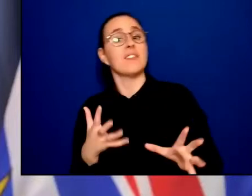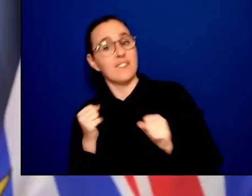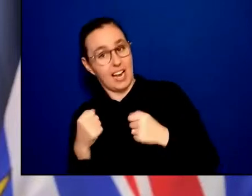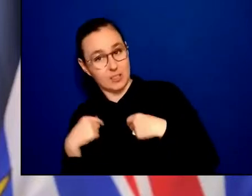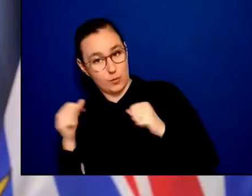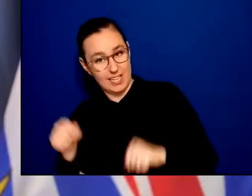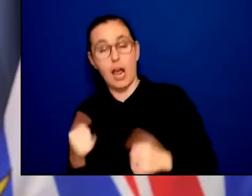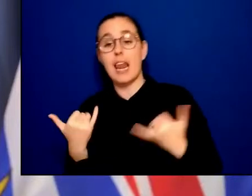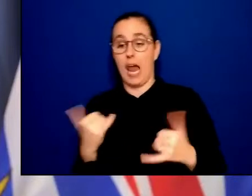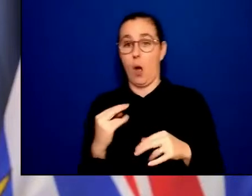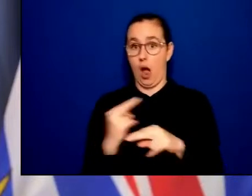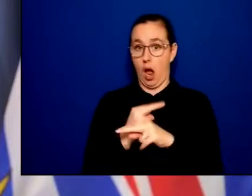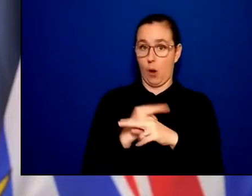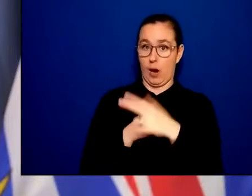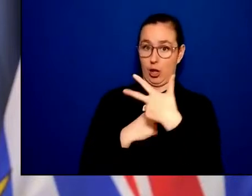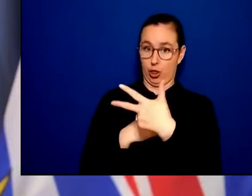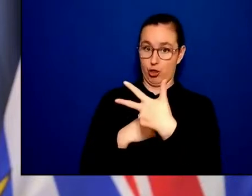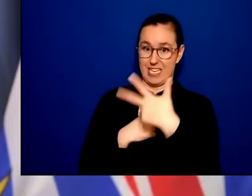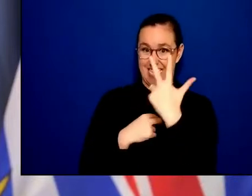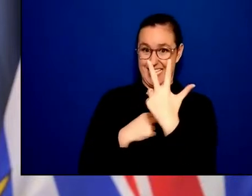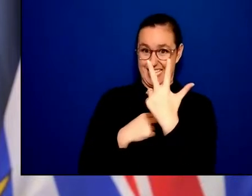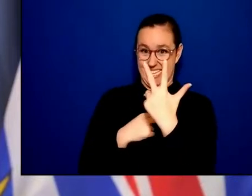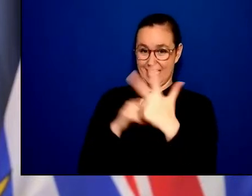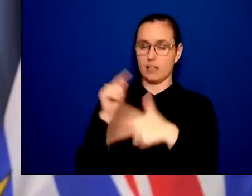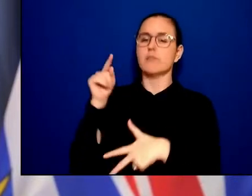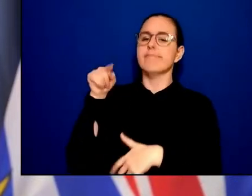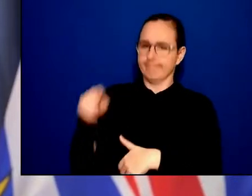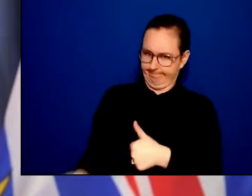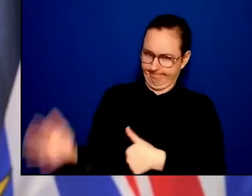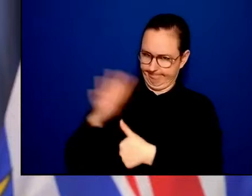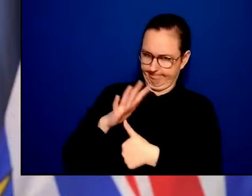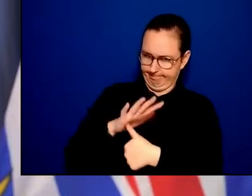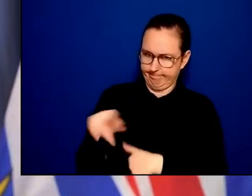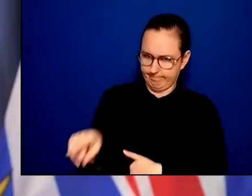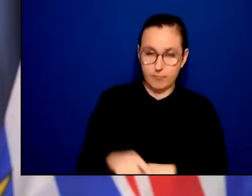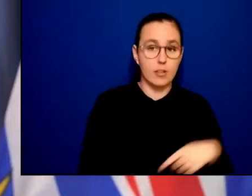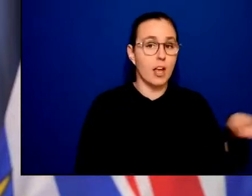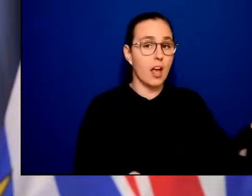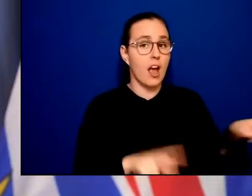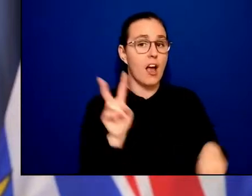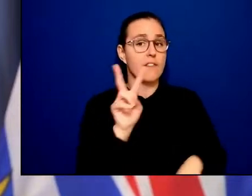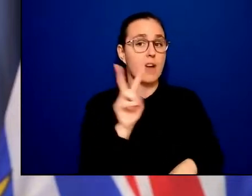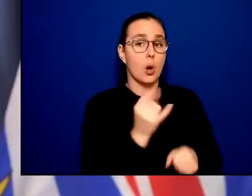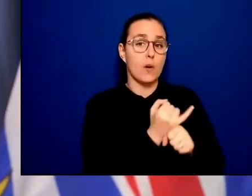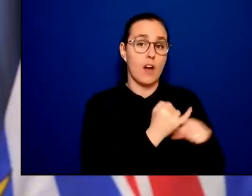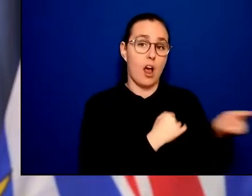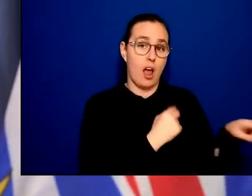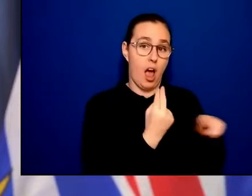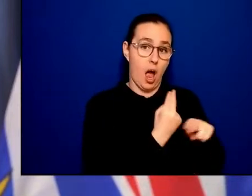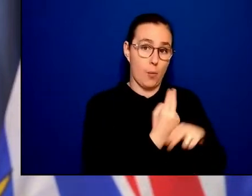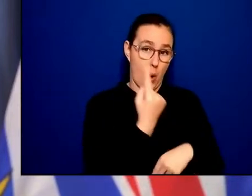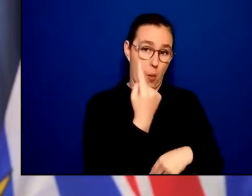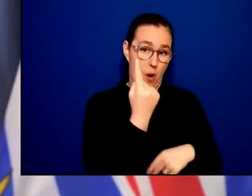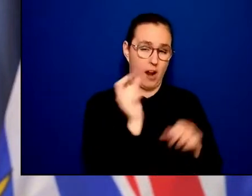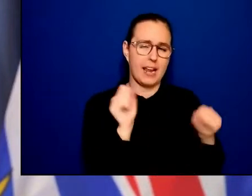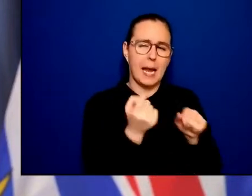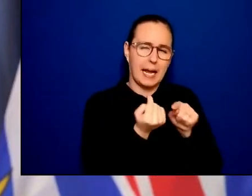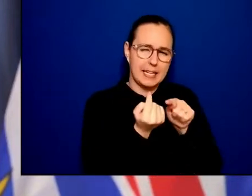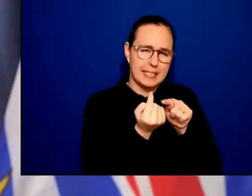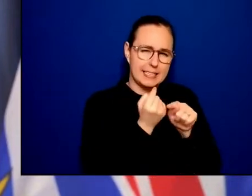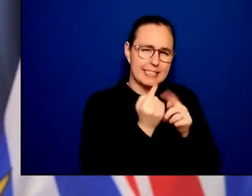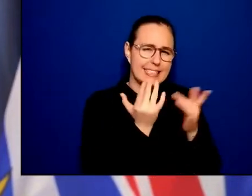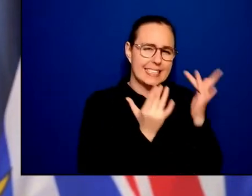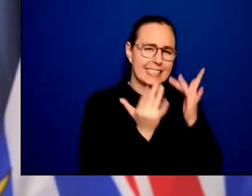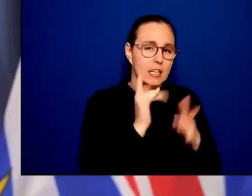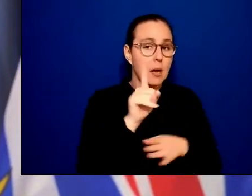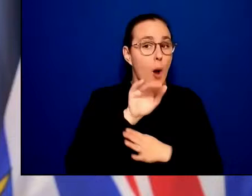reopened to single alternating traffic. We are going to close that highway, though, in the evening between 7 p.m. Starting tonight and 6 a.m. so